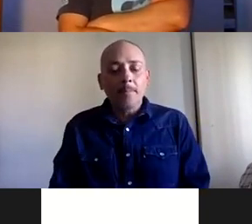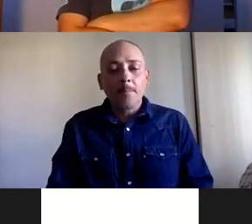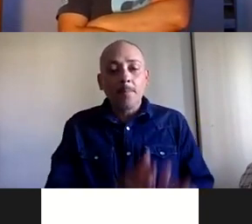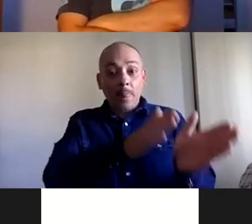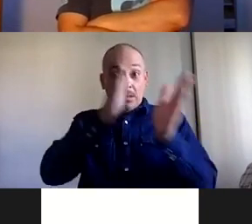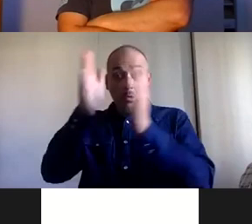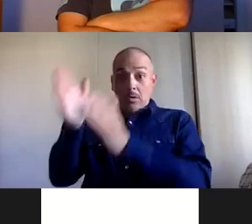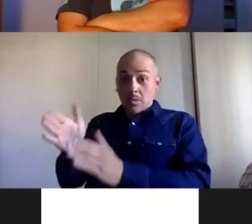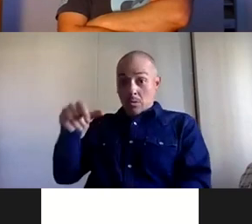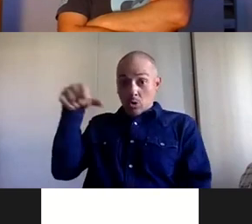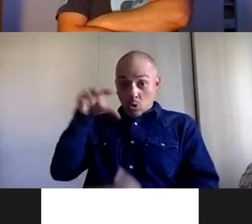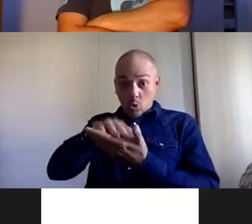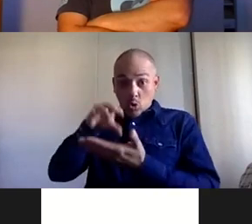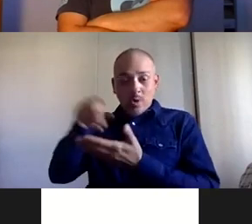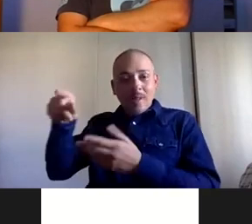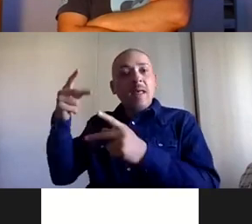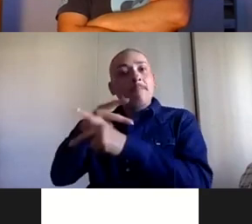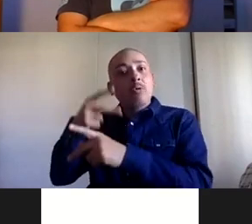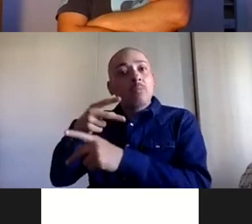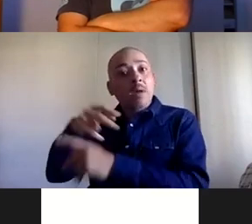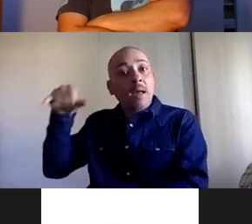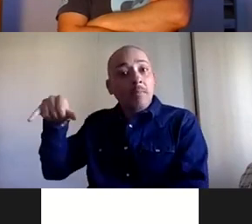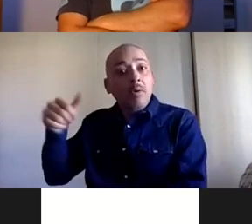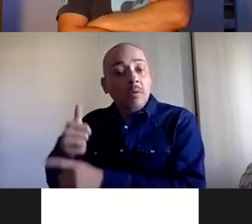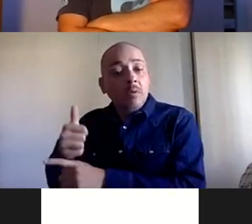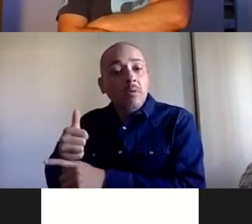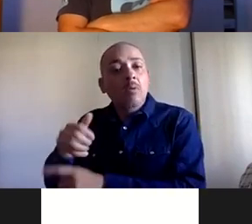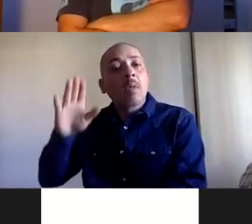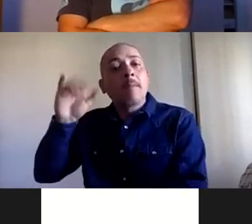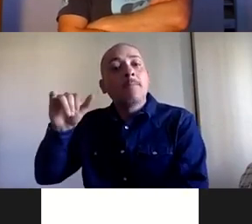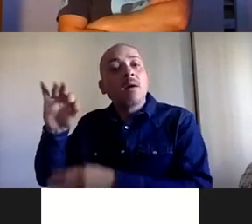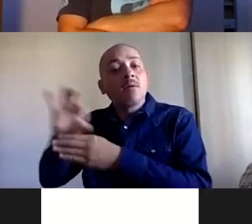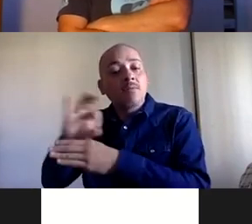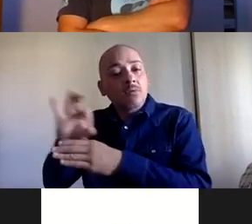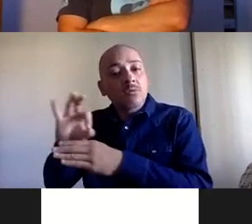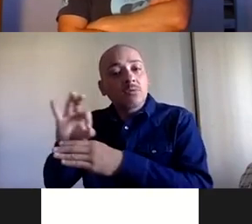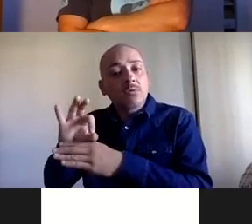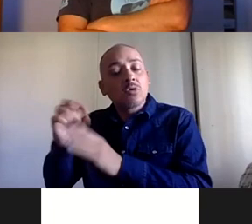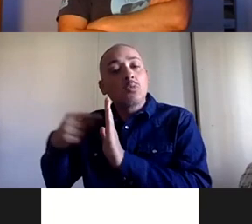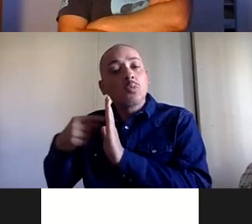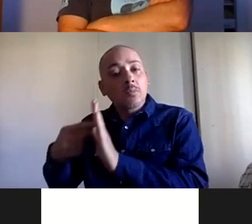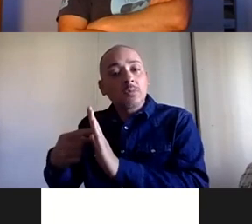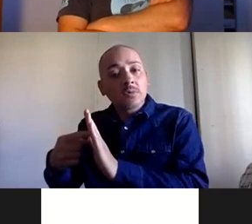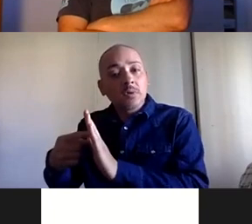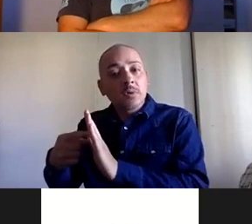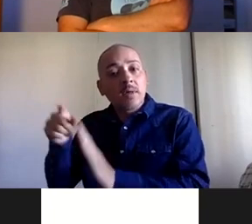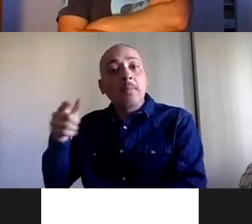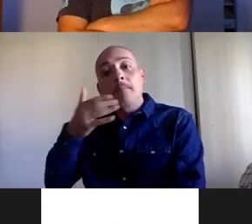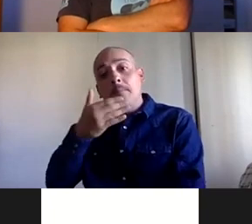Q-learning, on the other hand, multiplies gamma by a function representing the